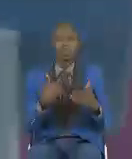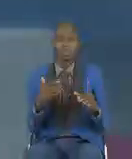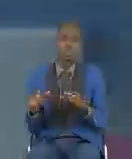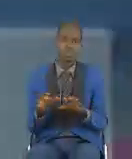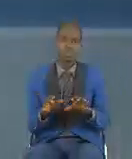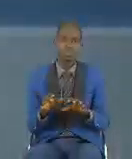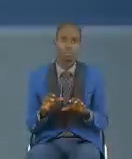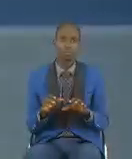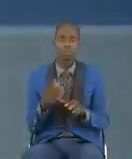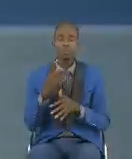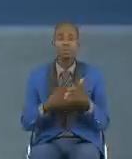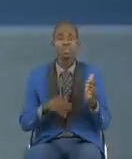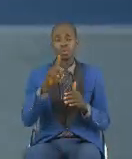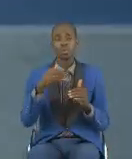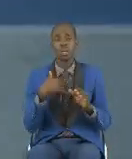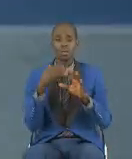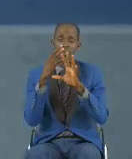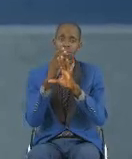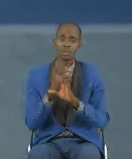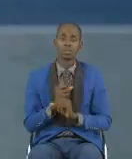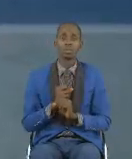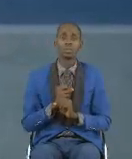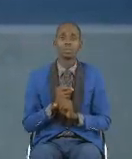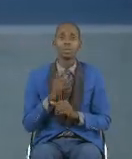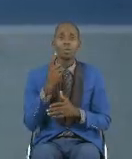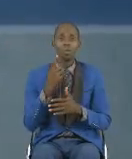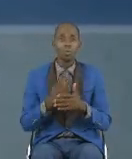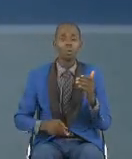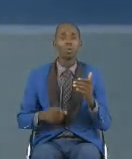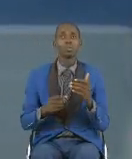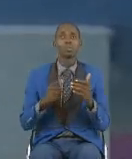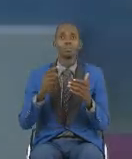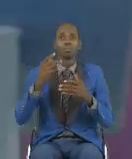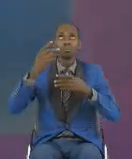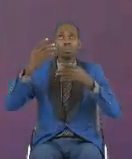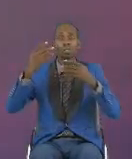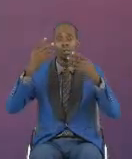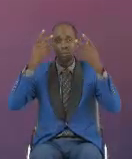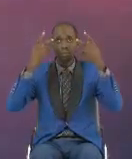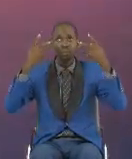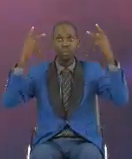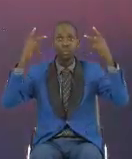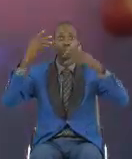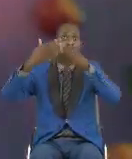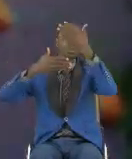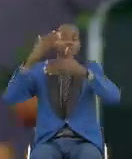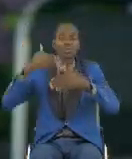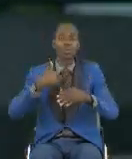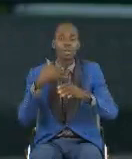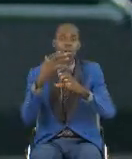what you have achieved, what progress you have got, it's just a